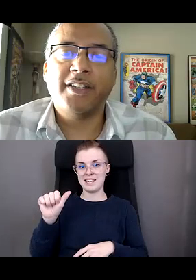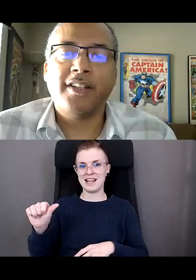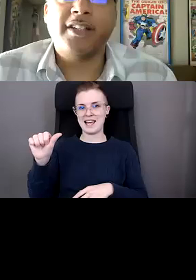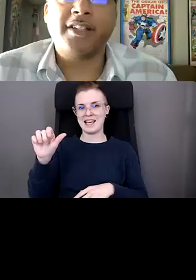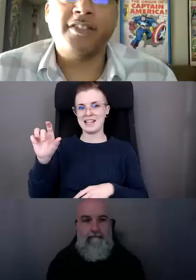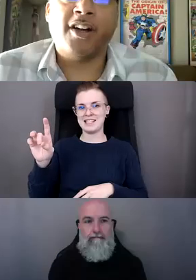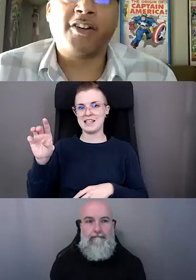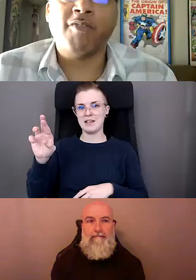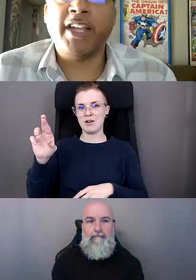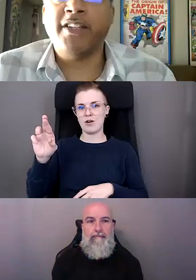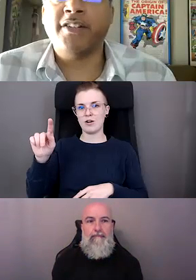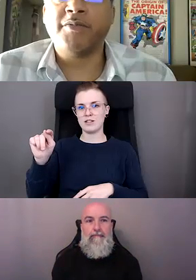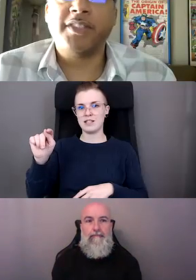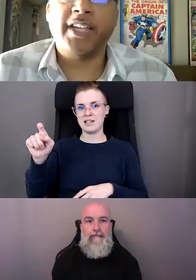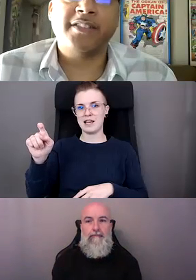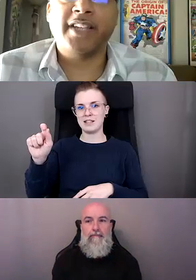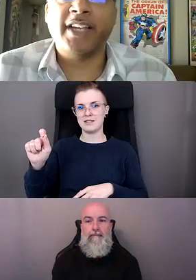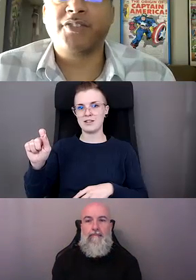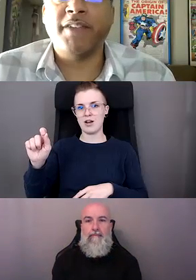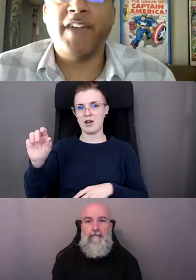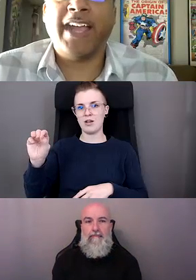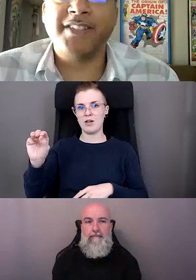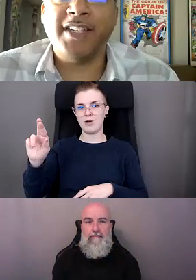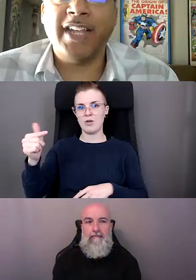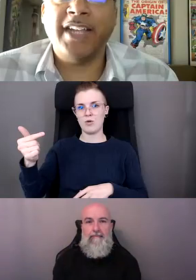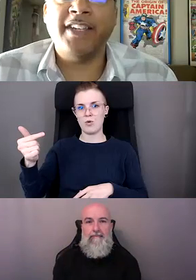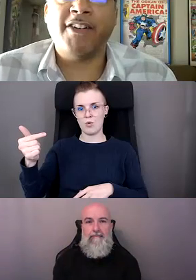vaccine@drtx.org, dog radio Texas X-ray,